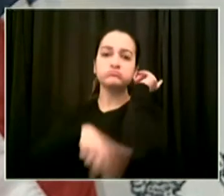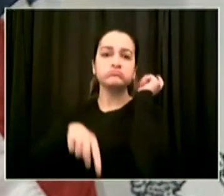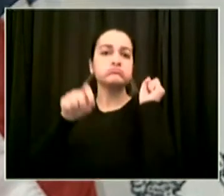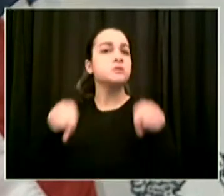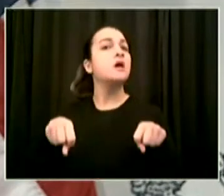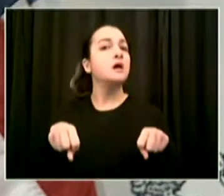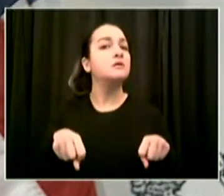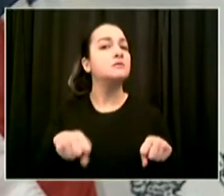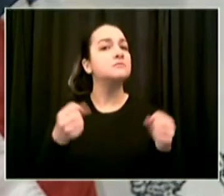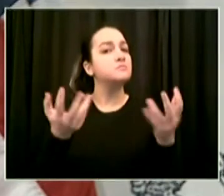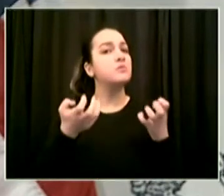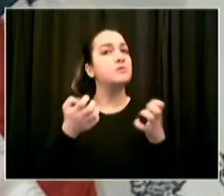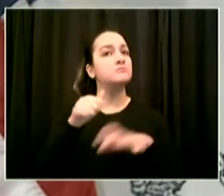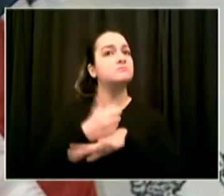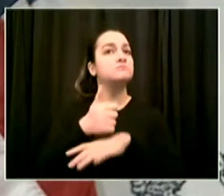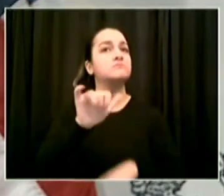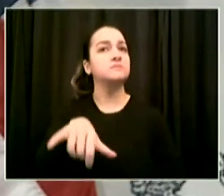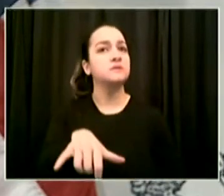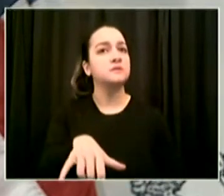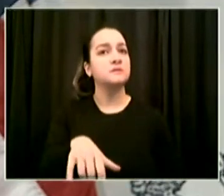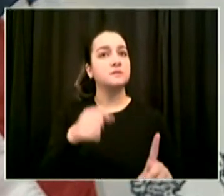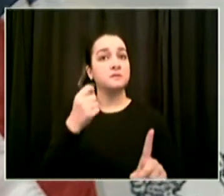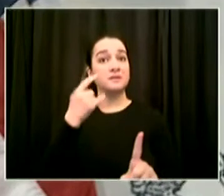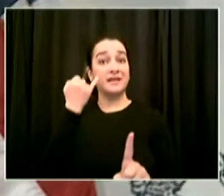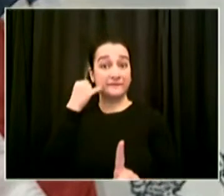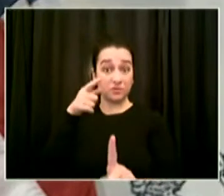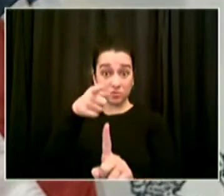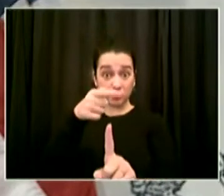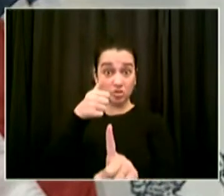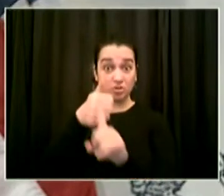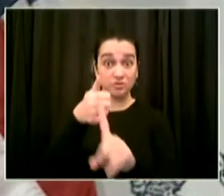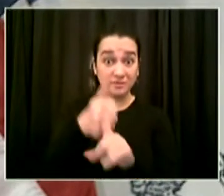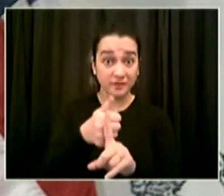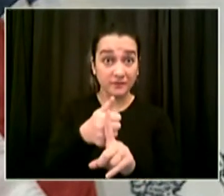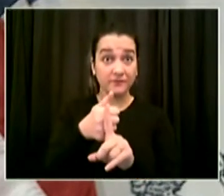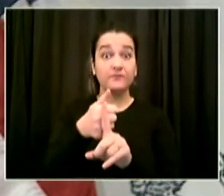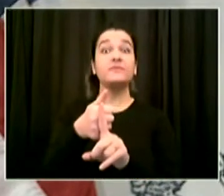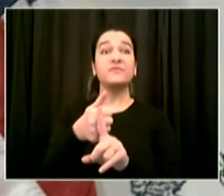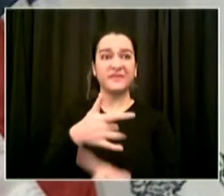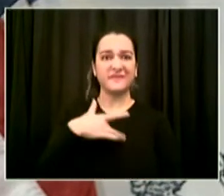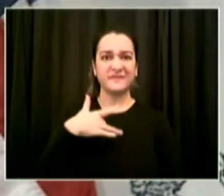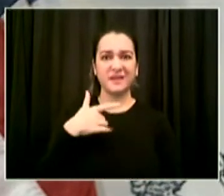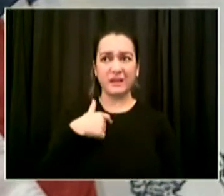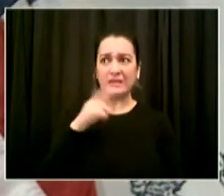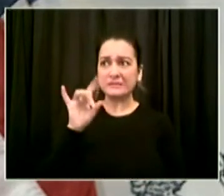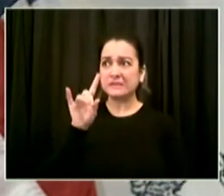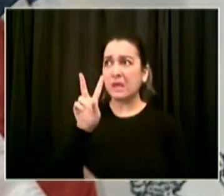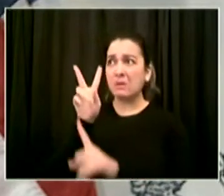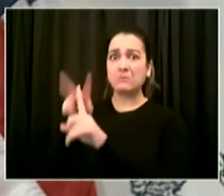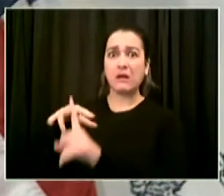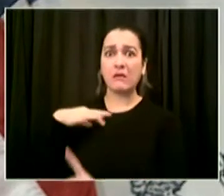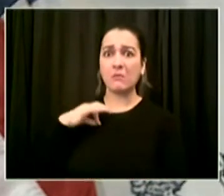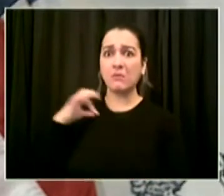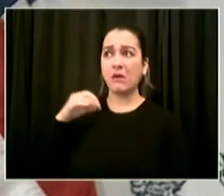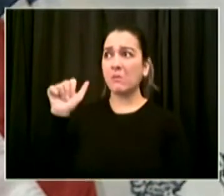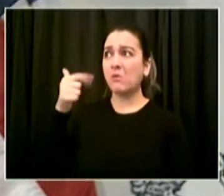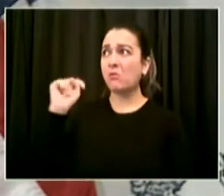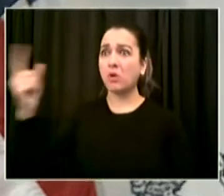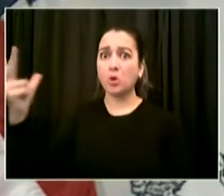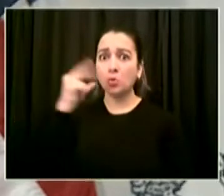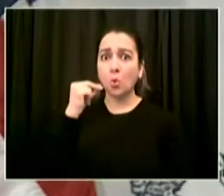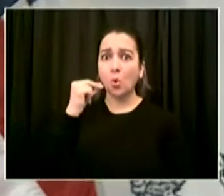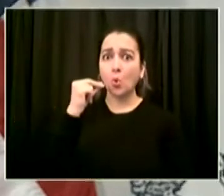against, one of the most obvious penalties is they get the apartment in question, as well as penalties, meaning penalizing the person who did the